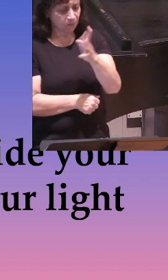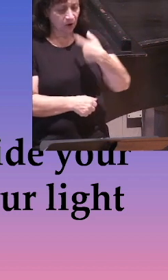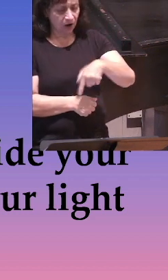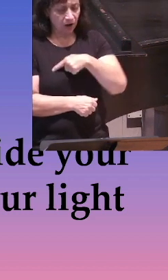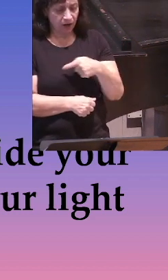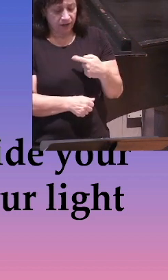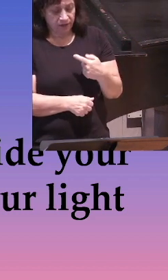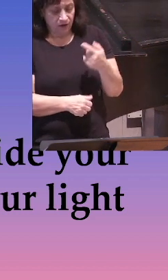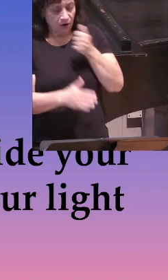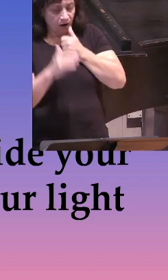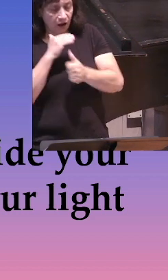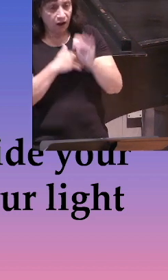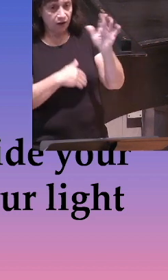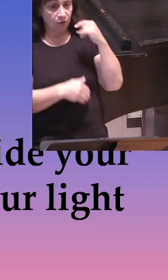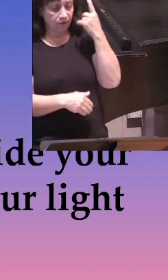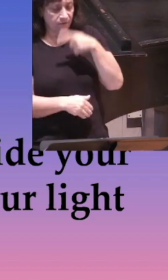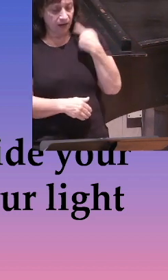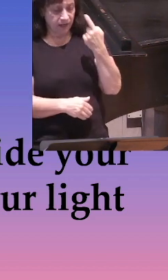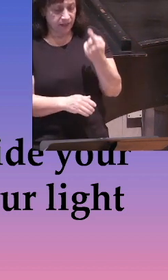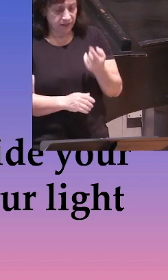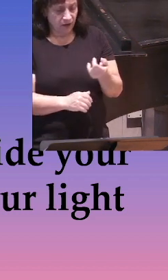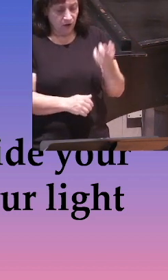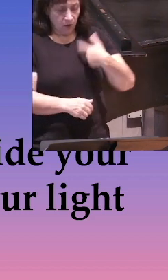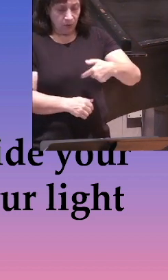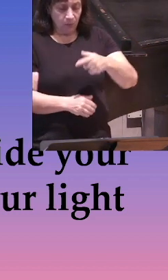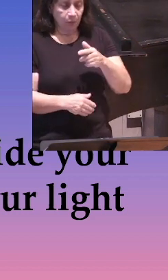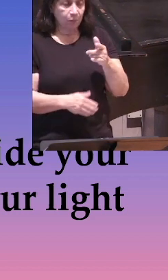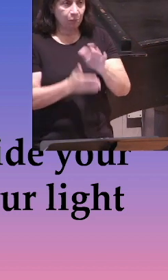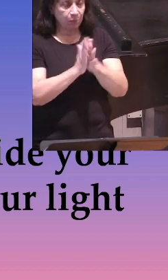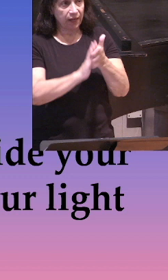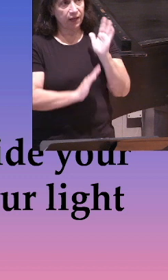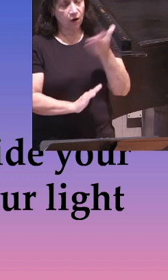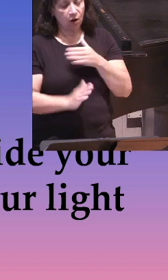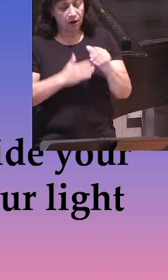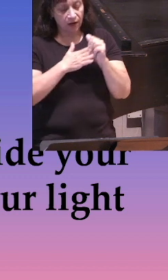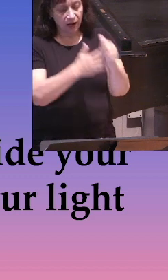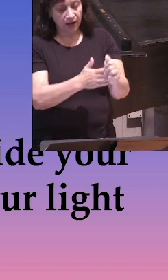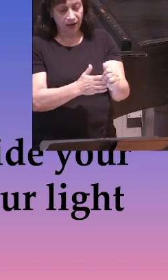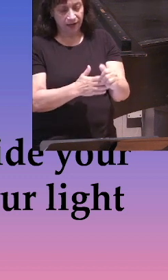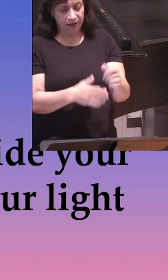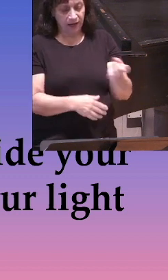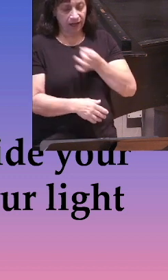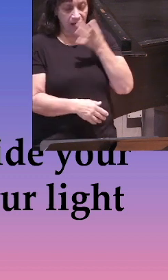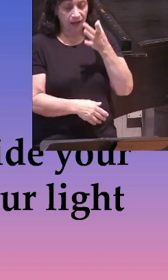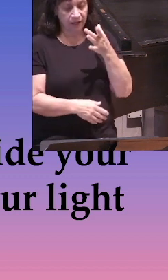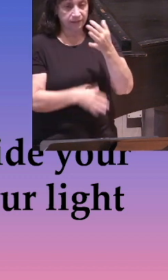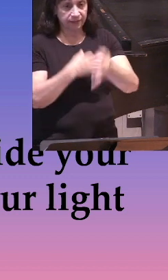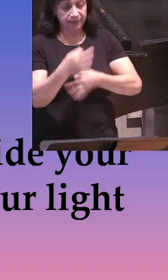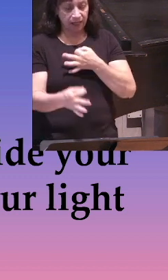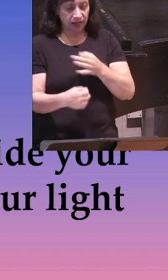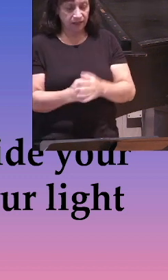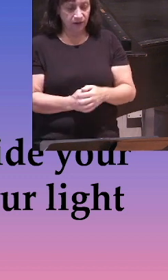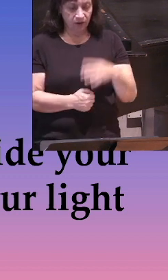or hide your face from us. Be our guide and our light instead.